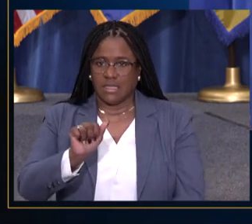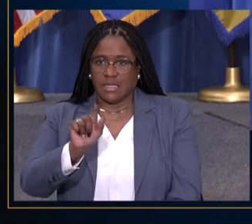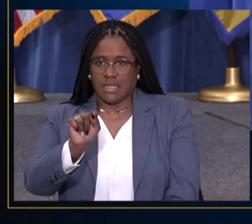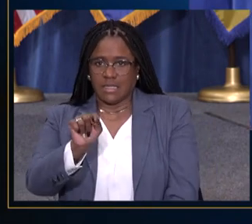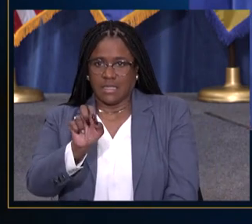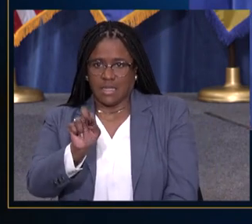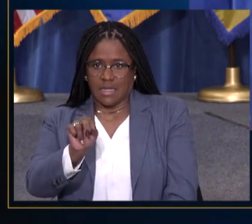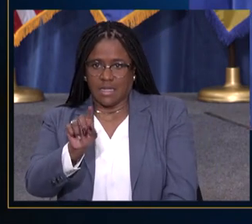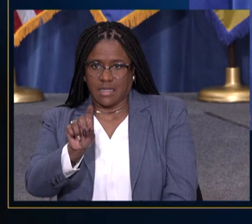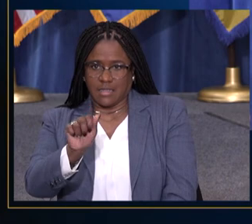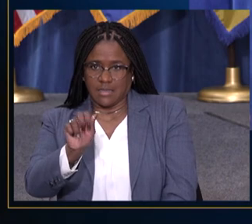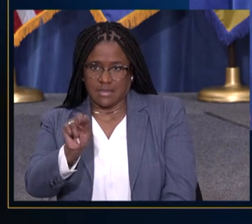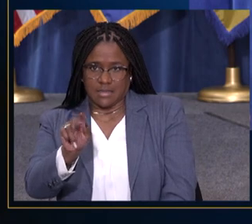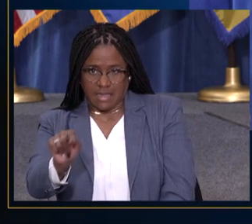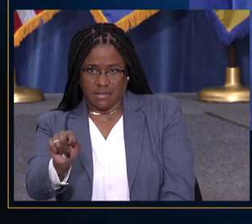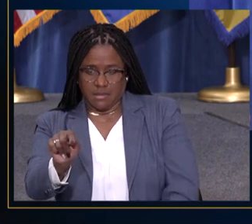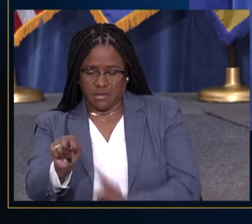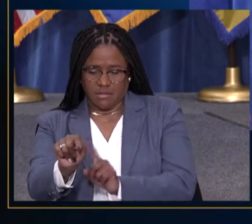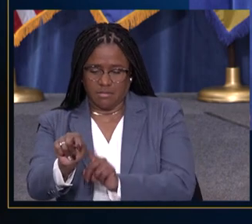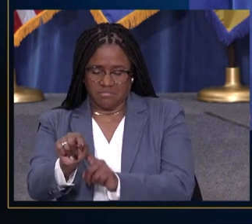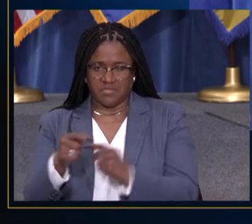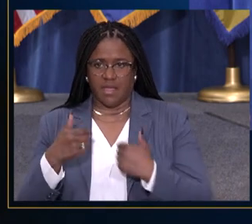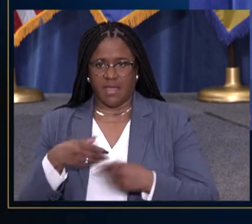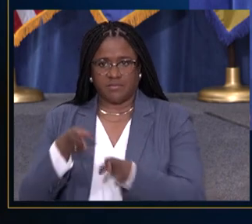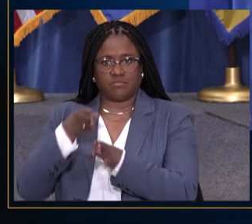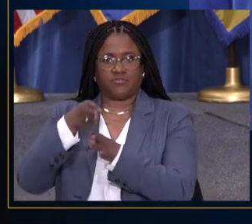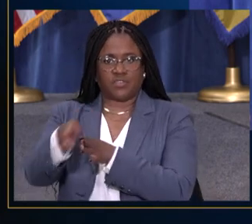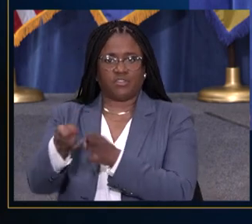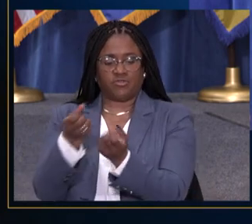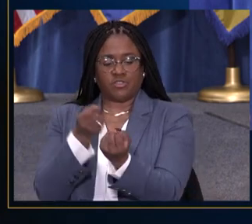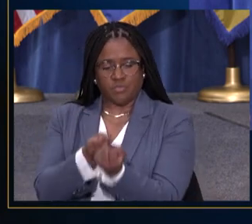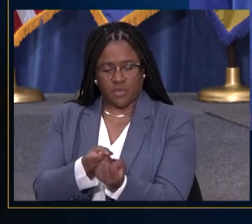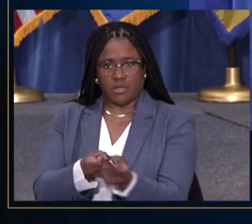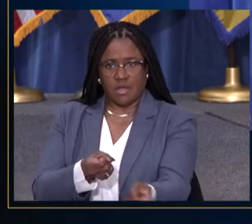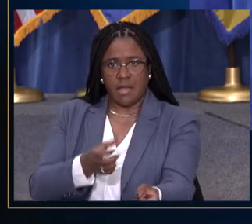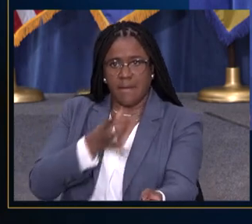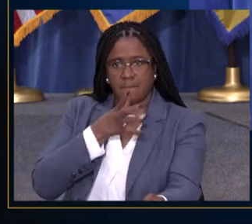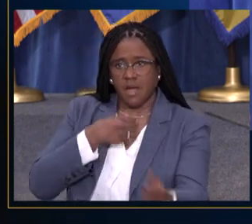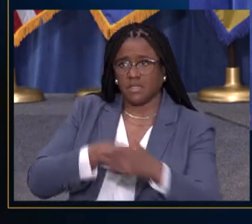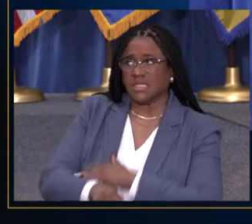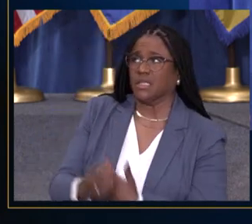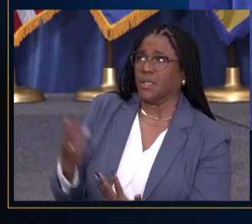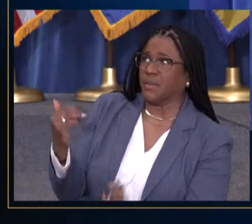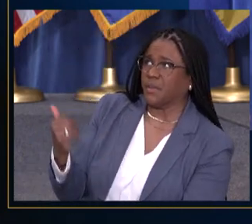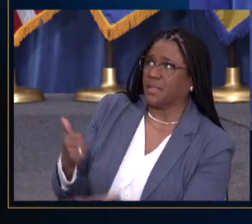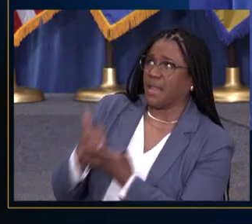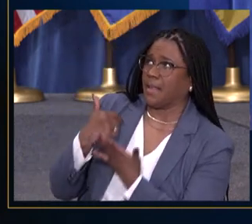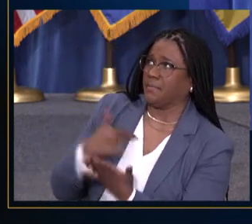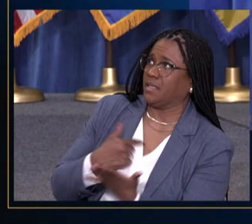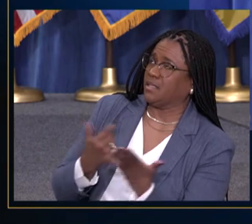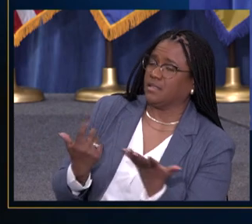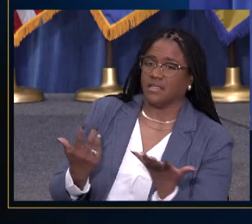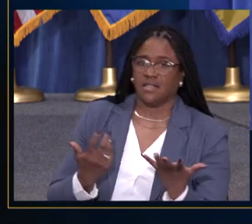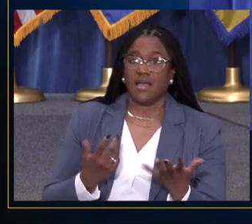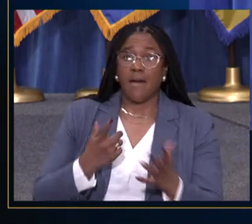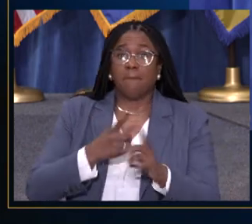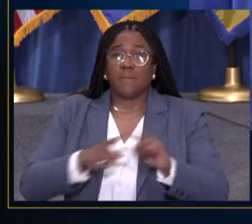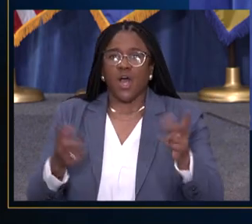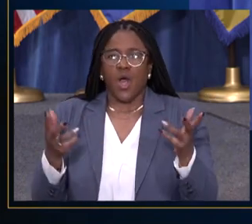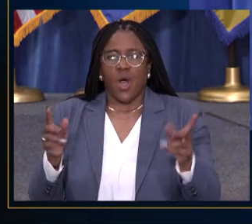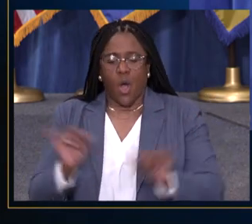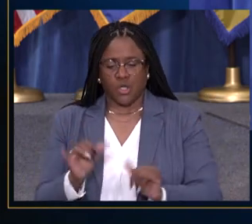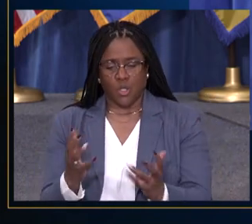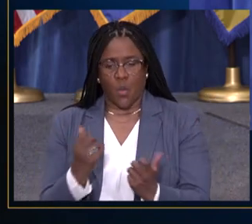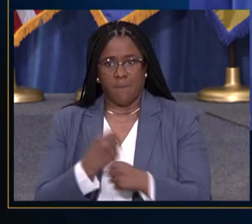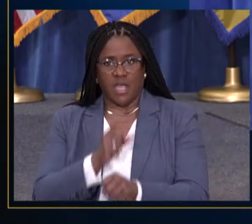point, to be able to have that professional support that they need to be able to grow in a workforce that embraces them.